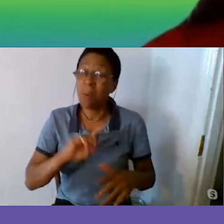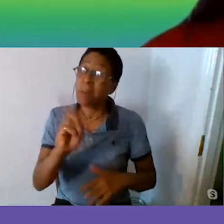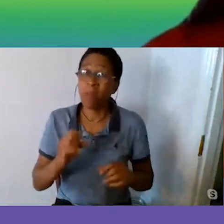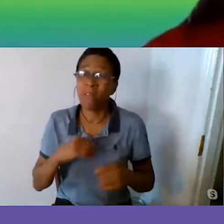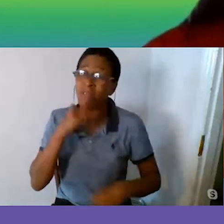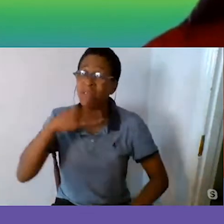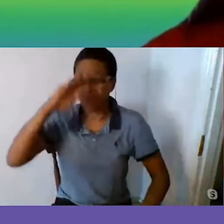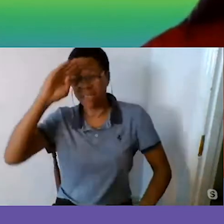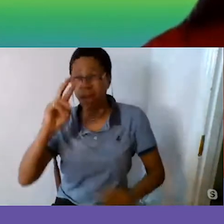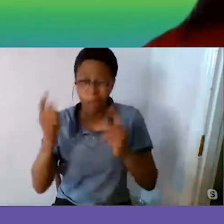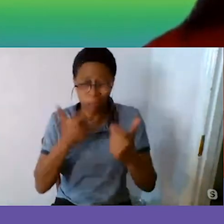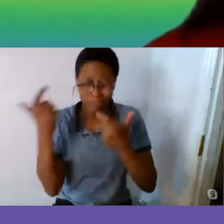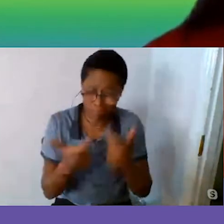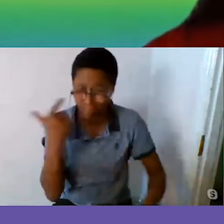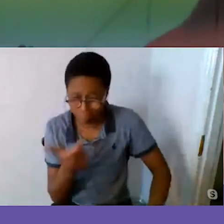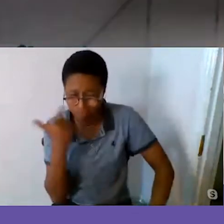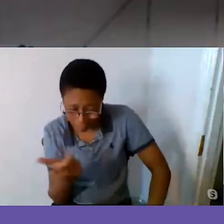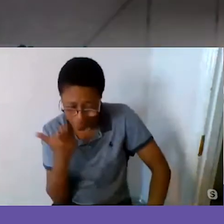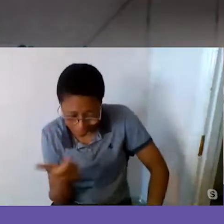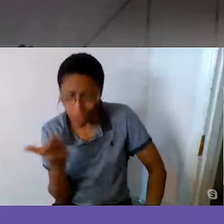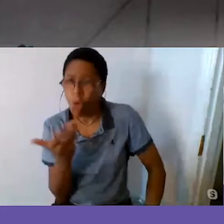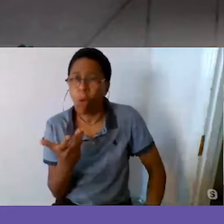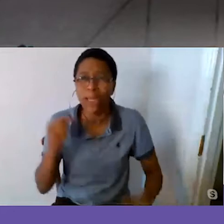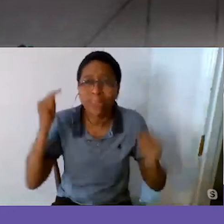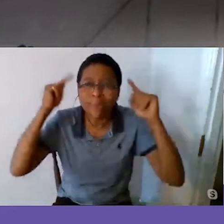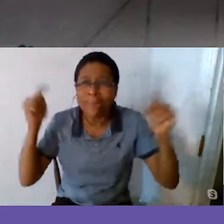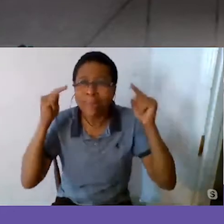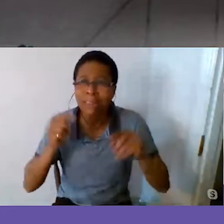Mm-hmm. Great, thank you.